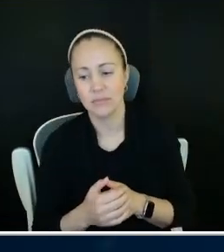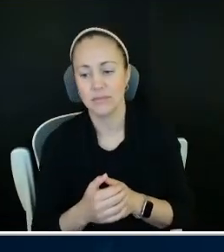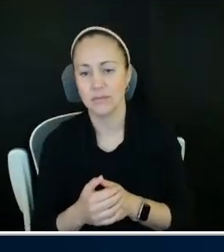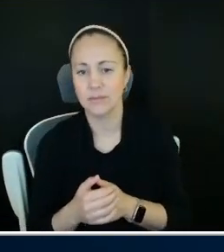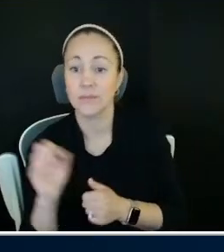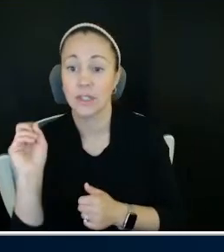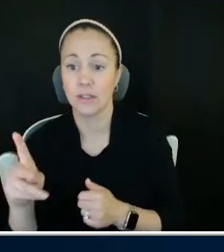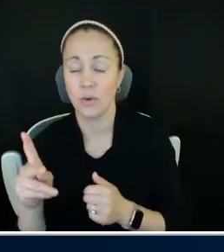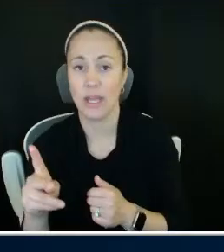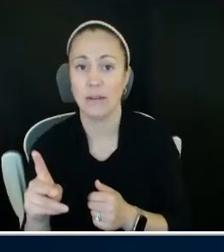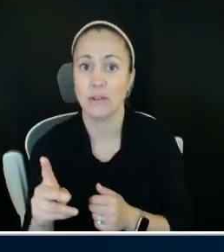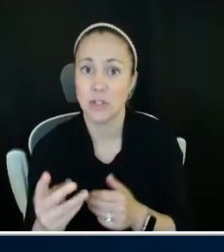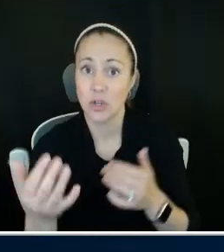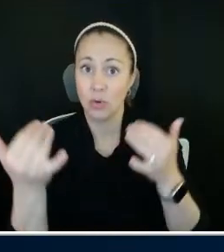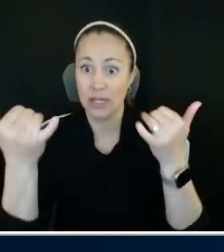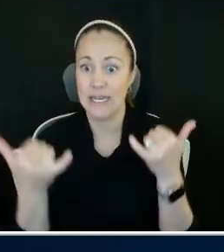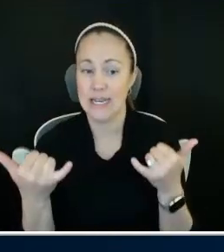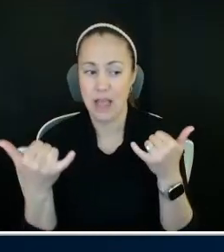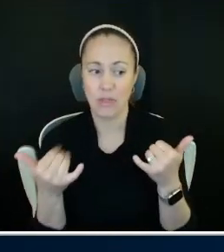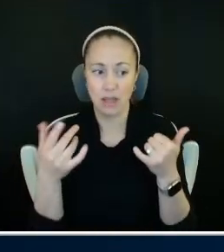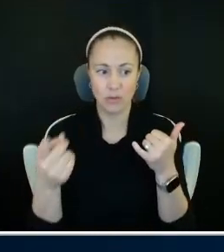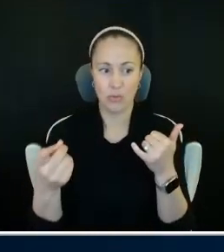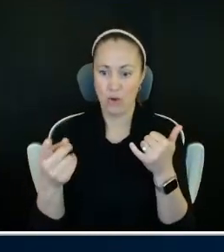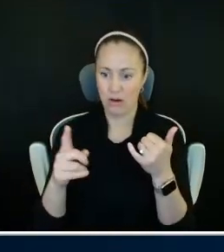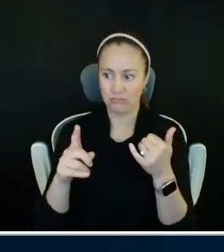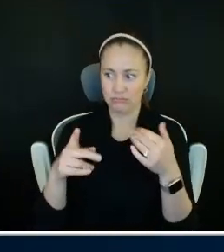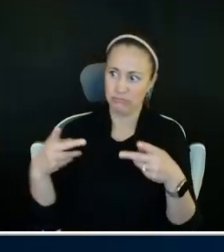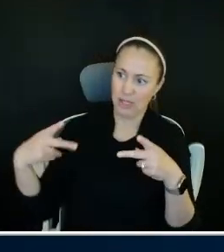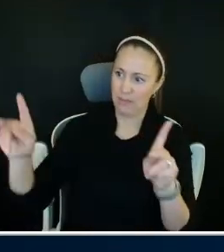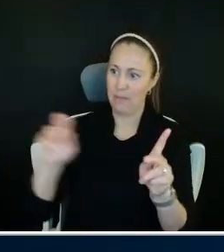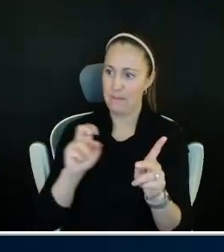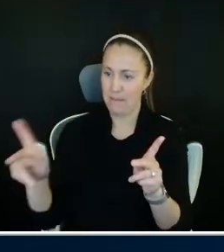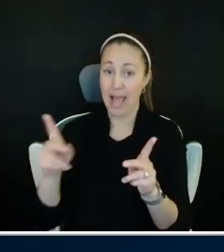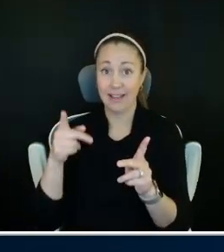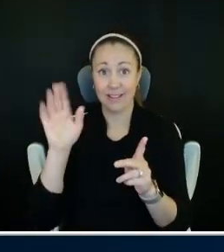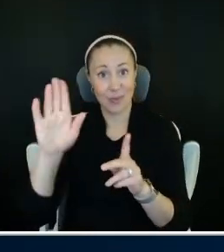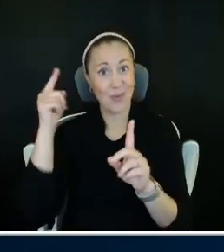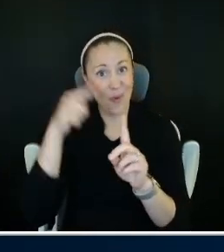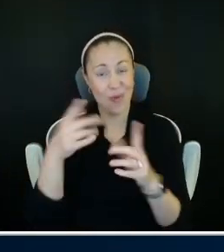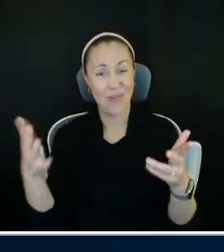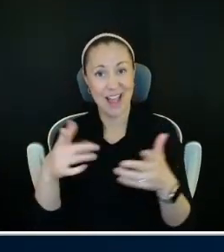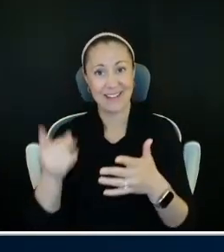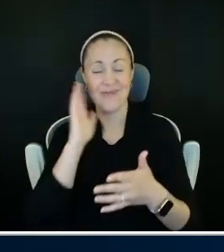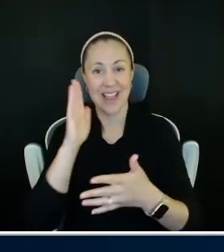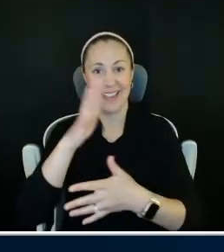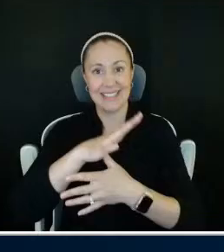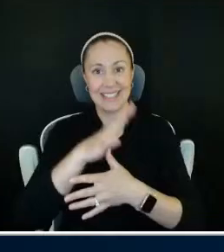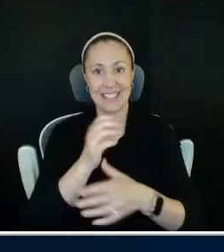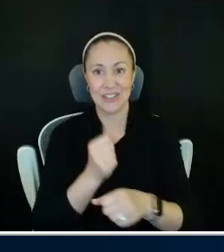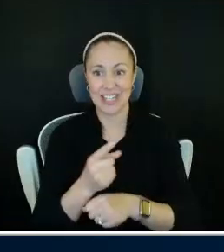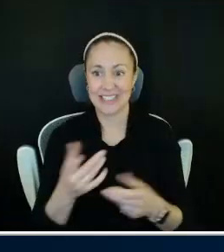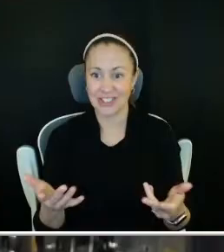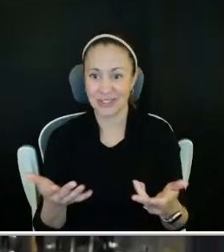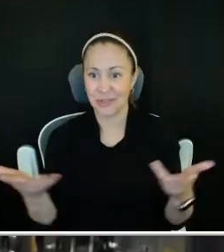cleared, what's your goal? You're going to be a senior next year. What's your big goal after this?